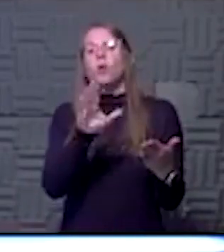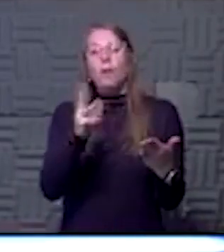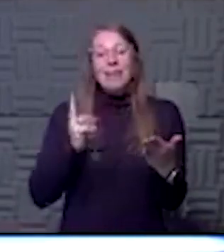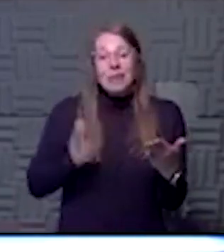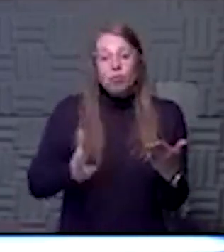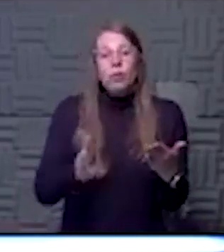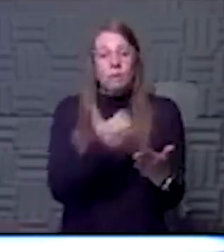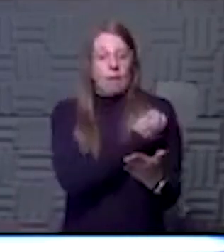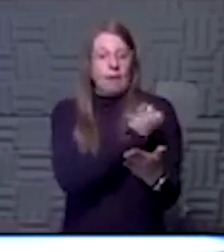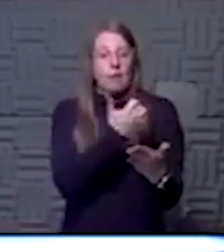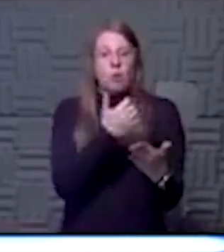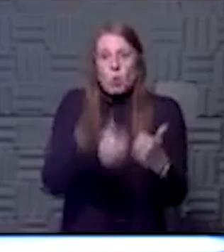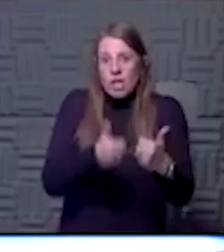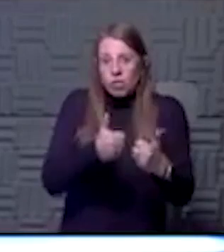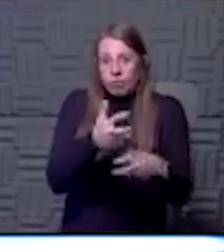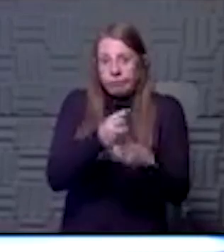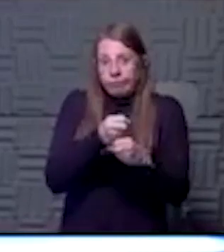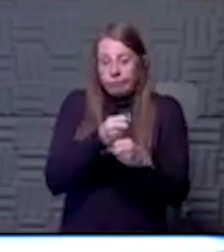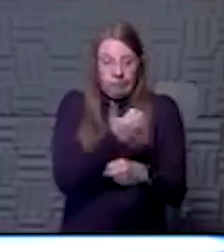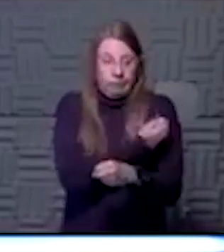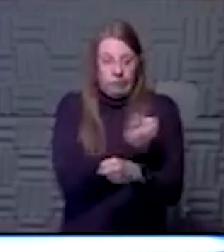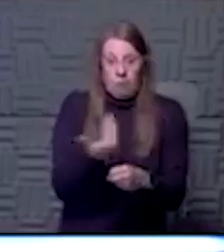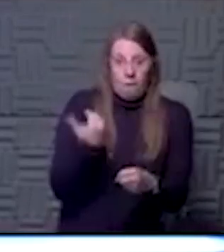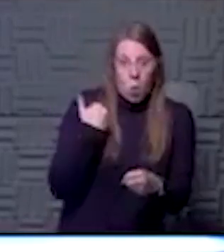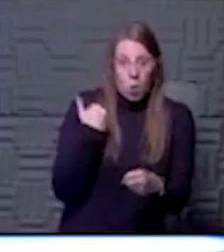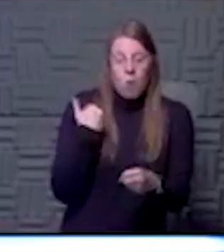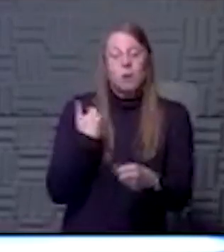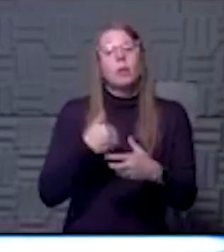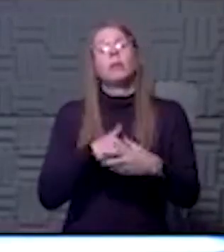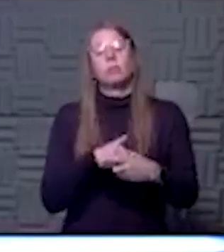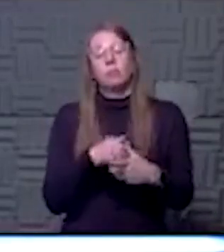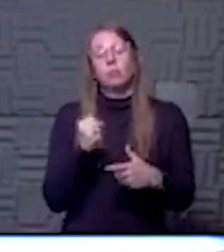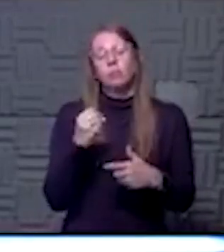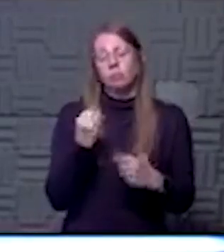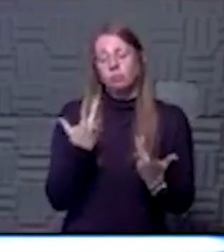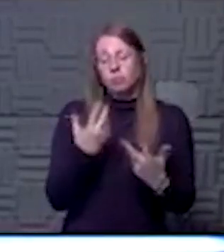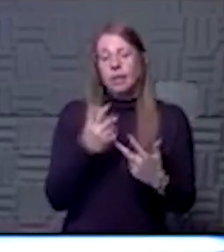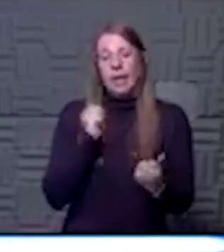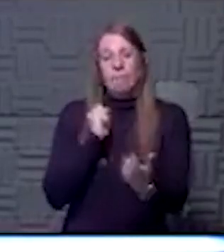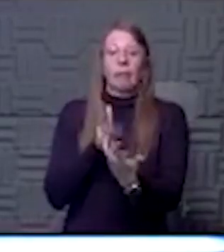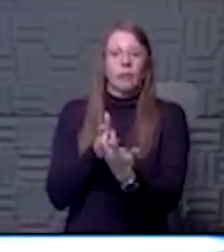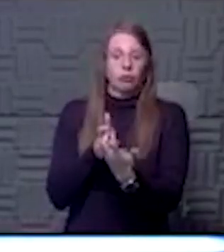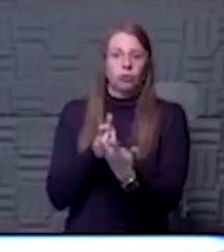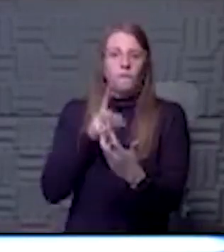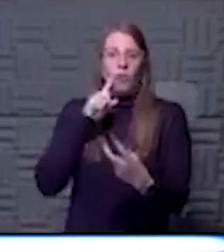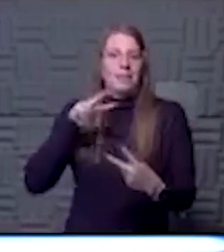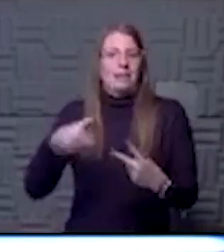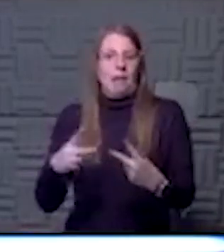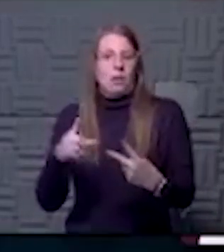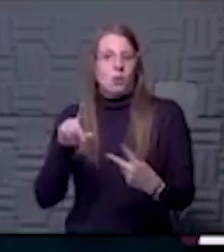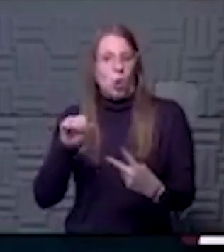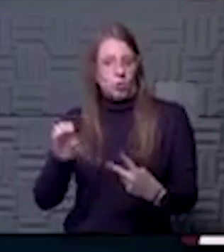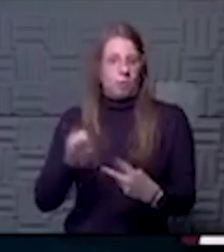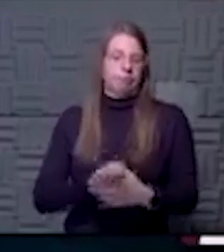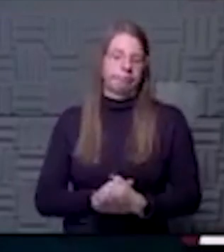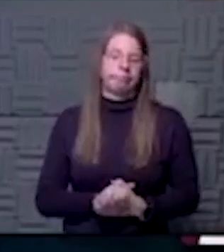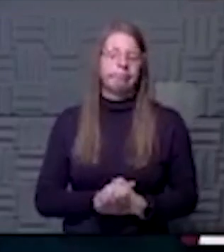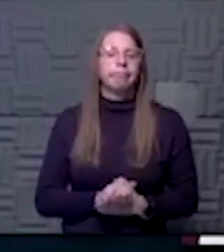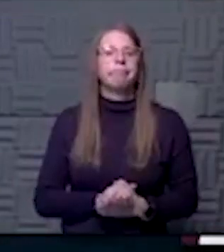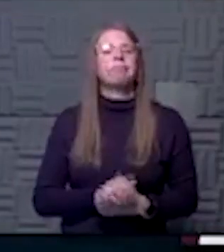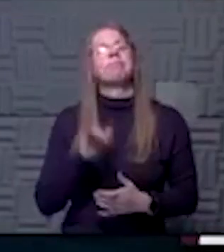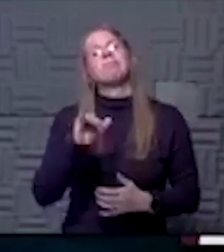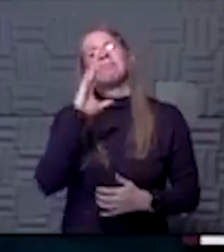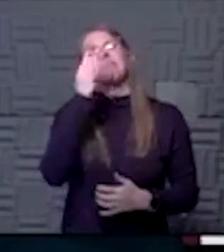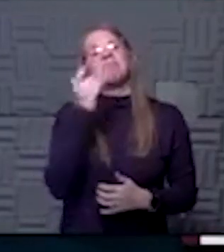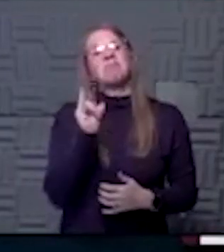what your vaccine was that you received previously, and so to be able to match that up the second time around. Yeah, this